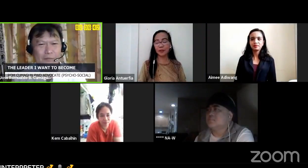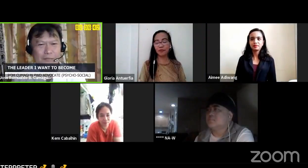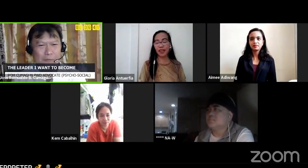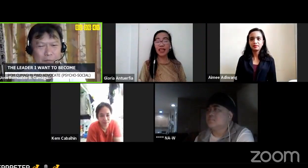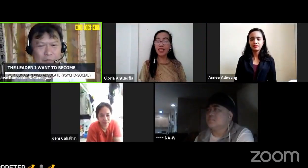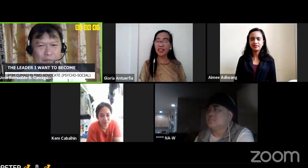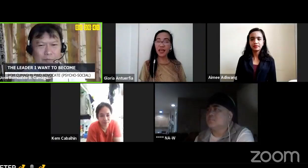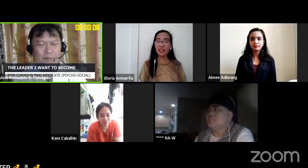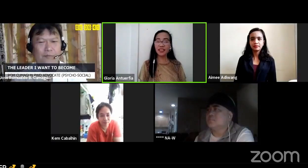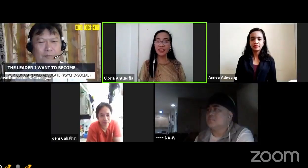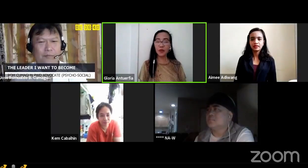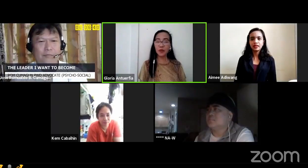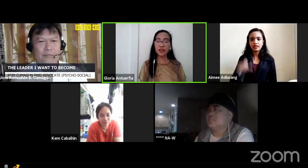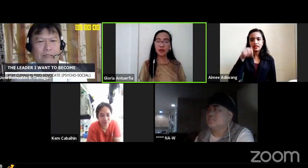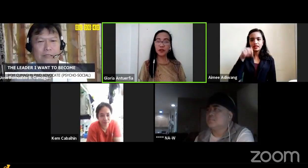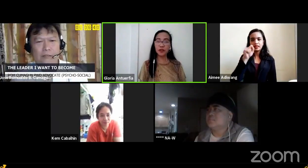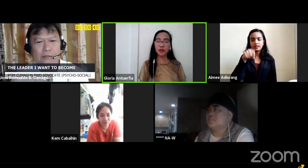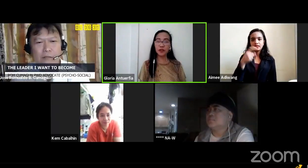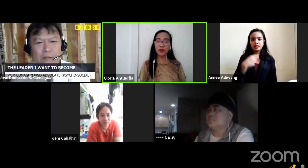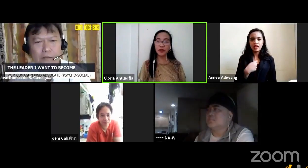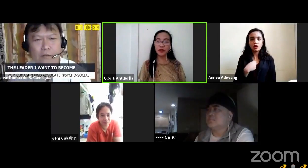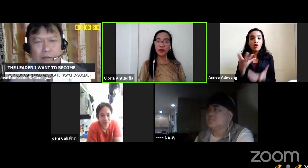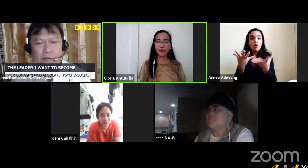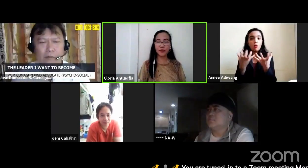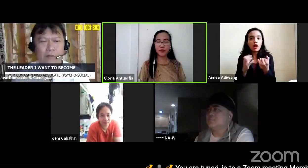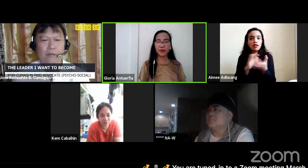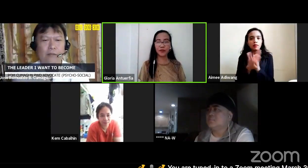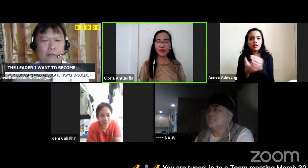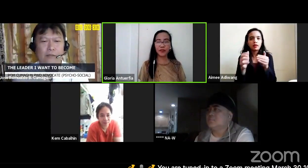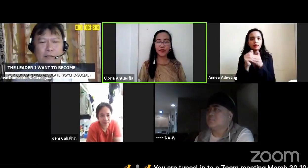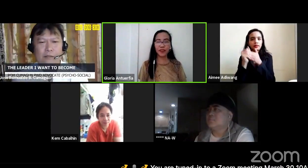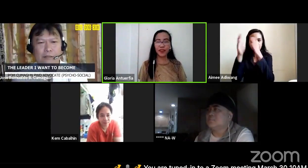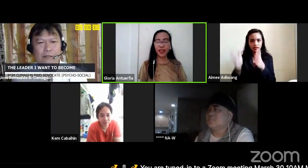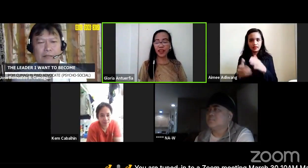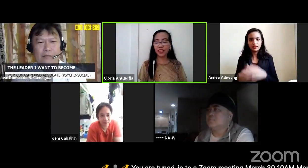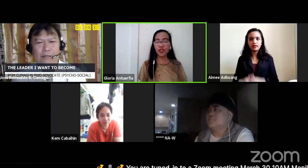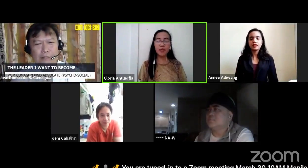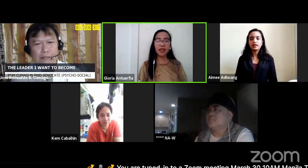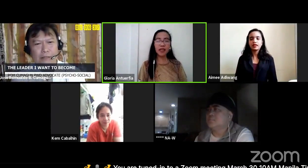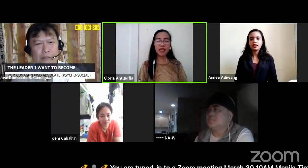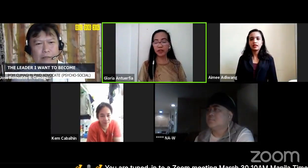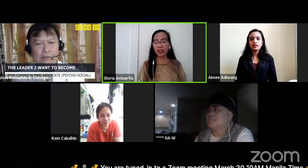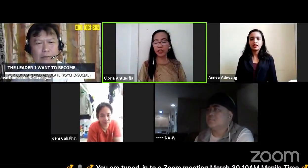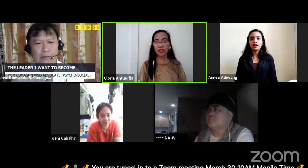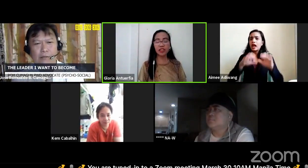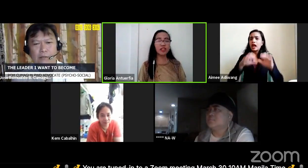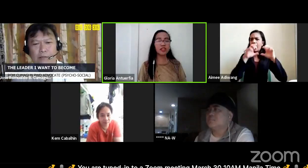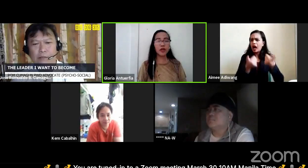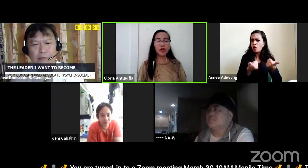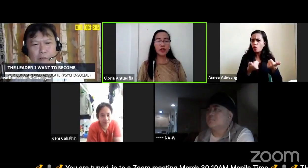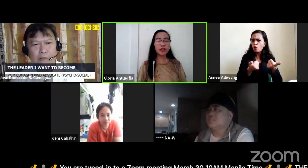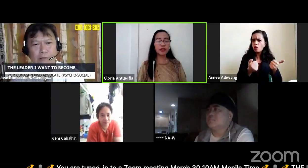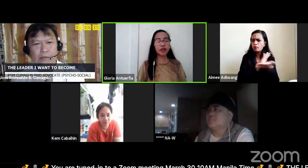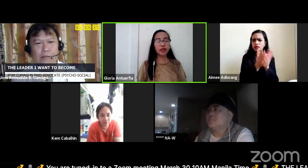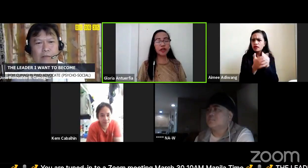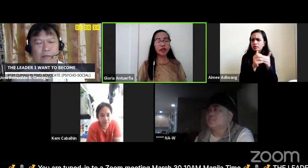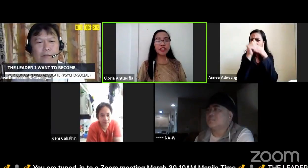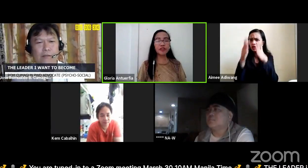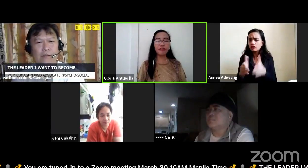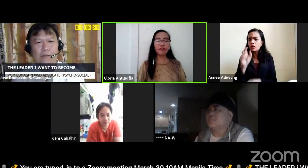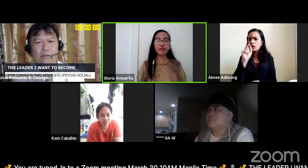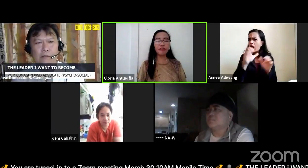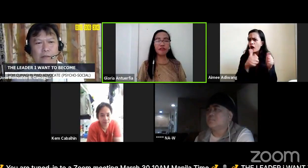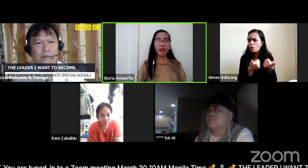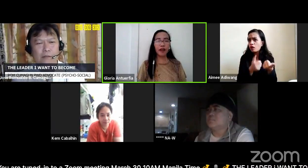that's, yeah. Yes, I want to become a leader. And to become a leader is you should